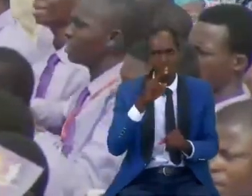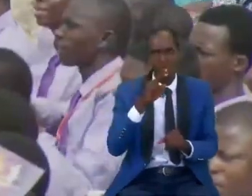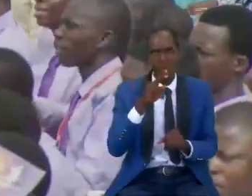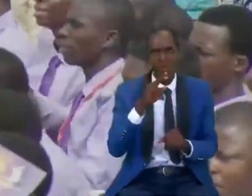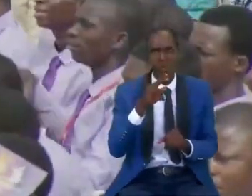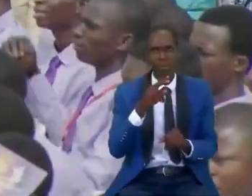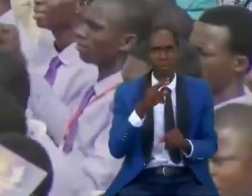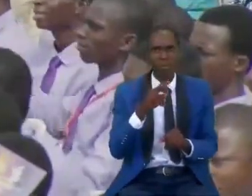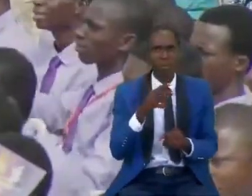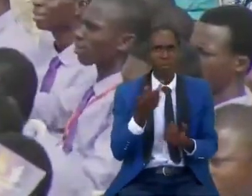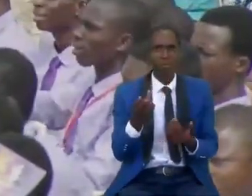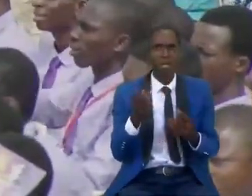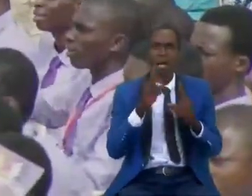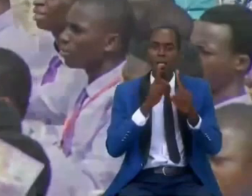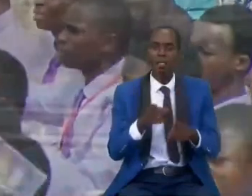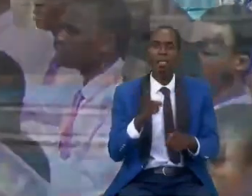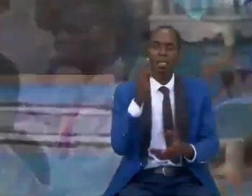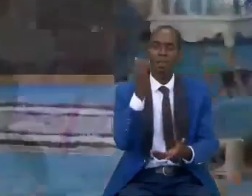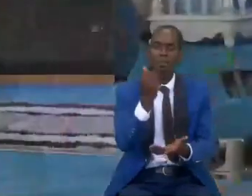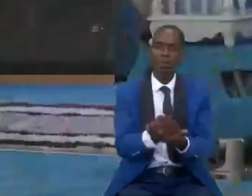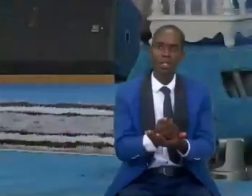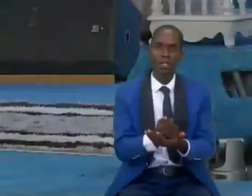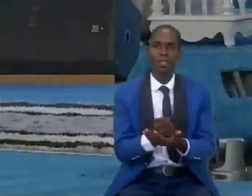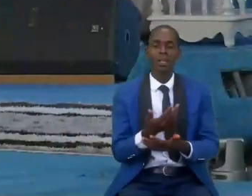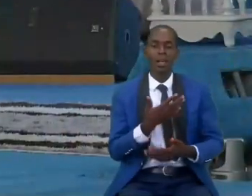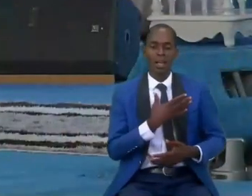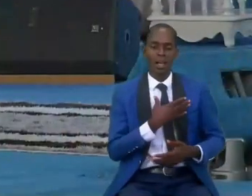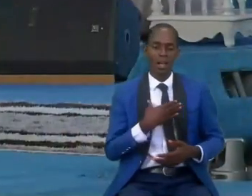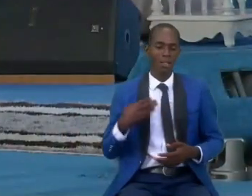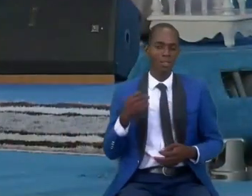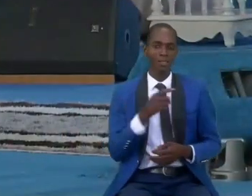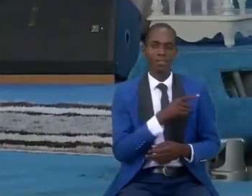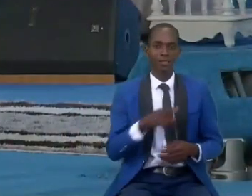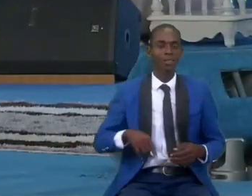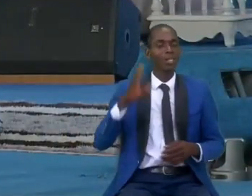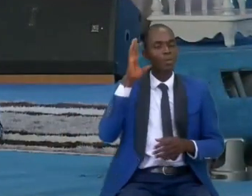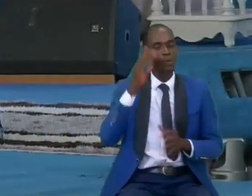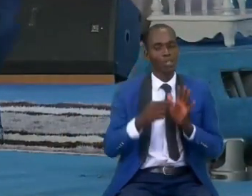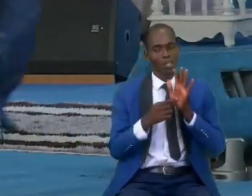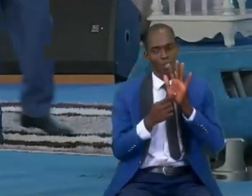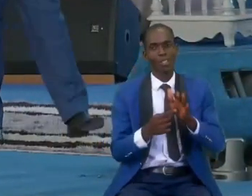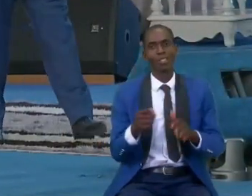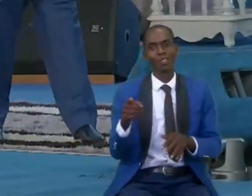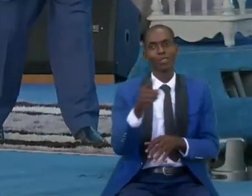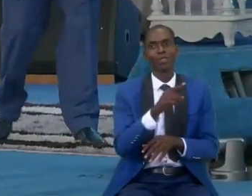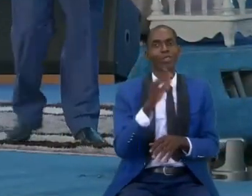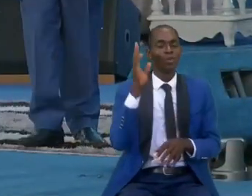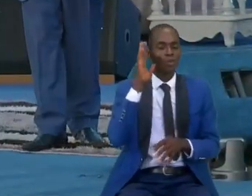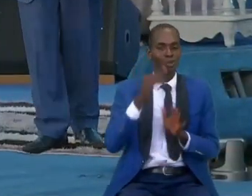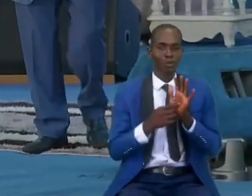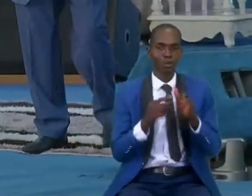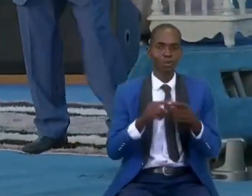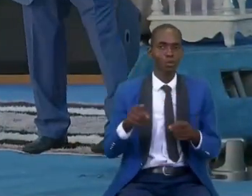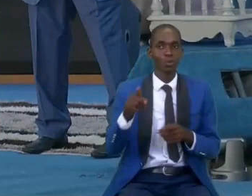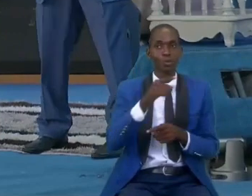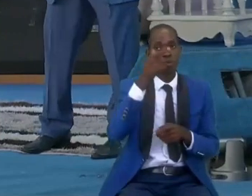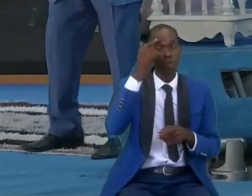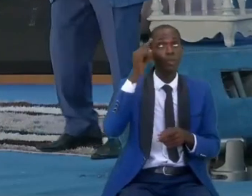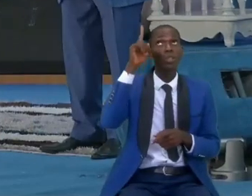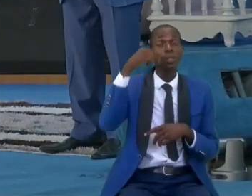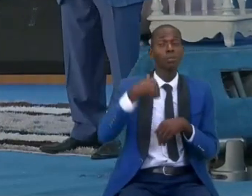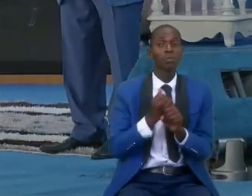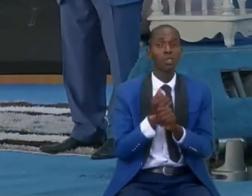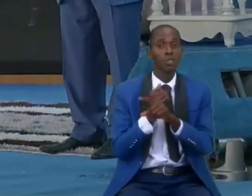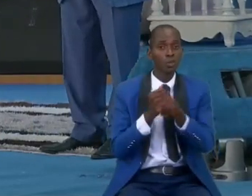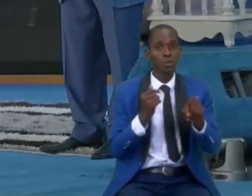Lord will show you, he'll reveal to you, and because he made you, because he formed you, something